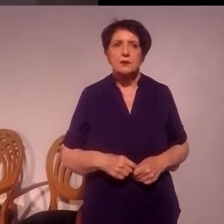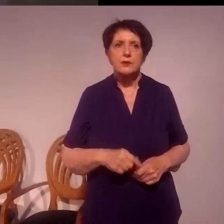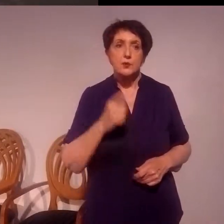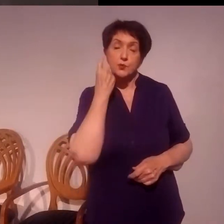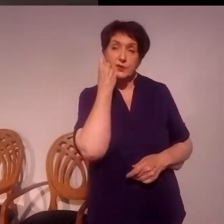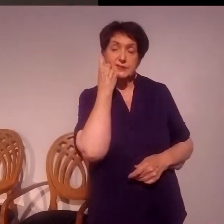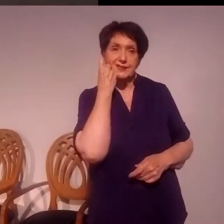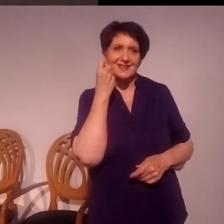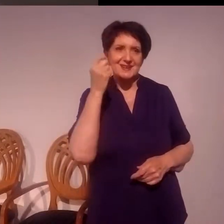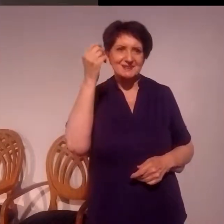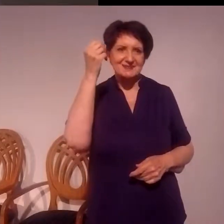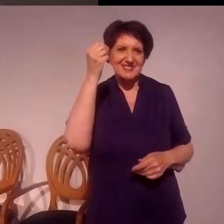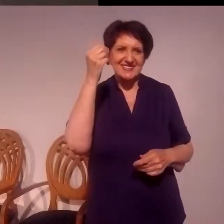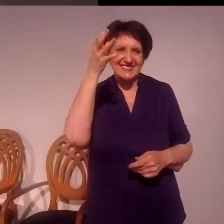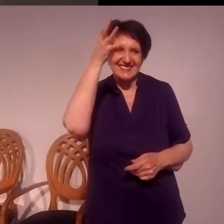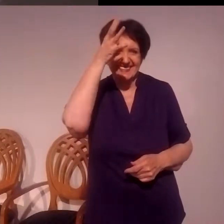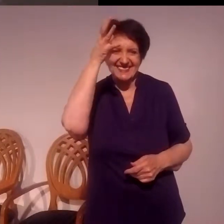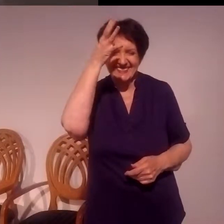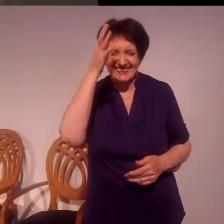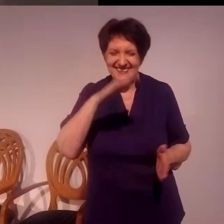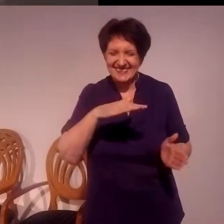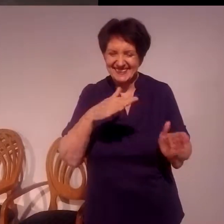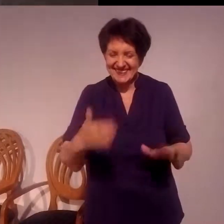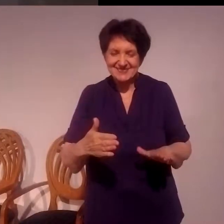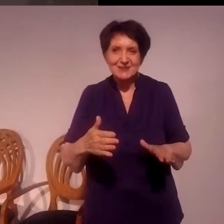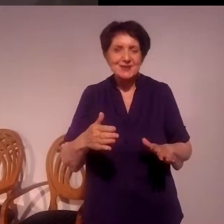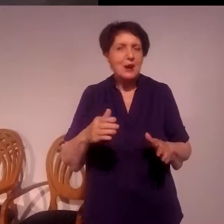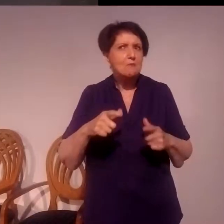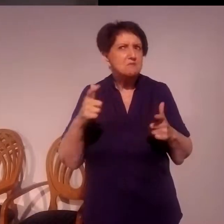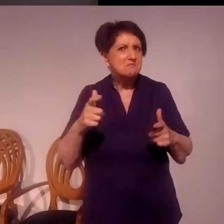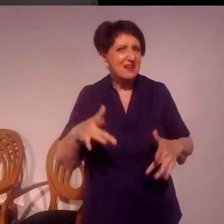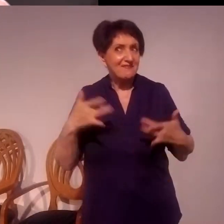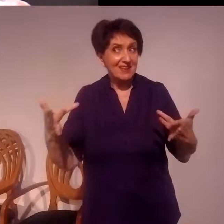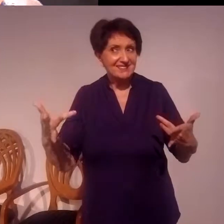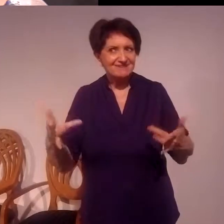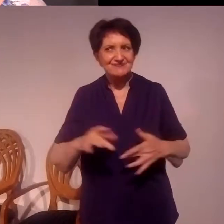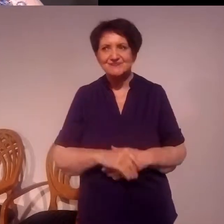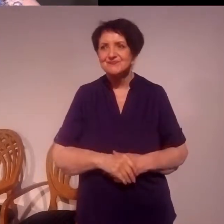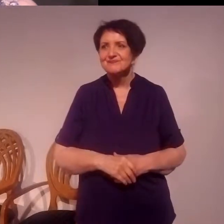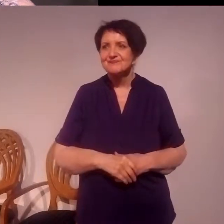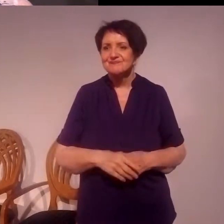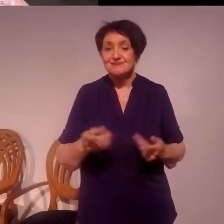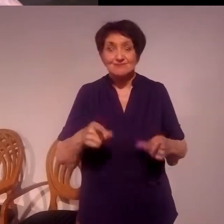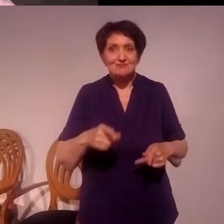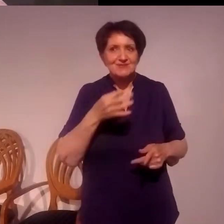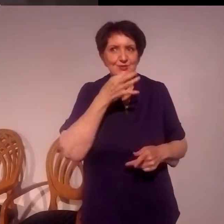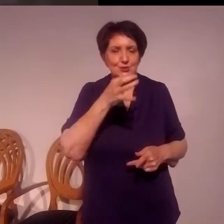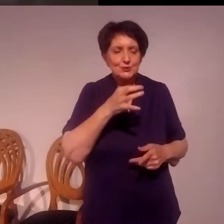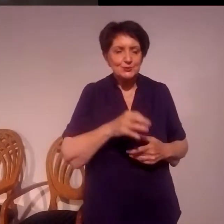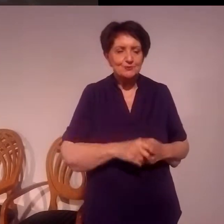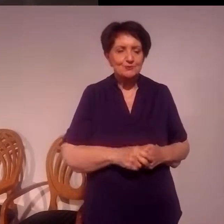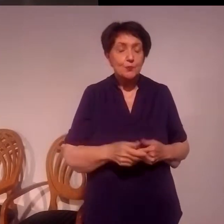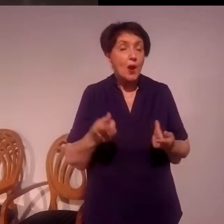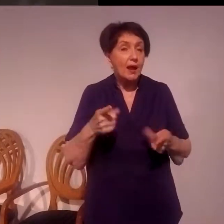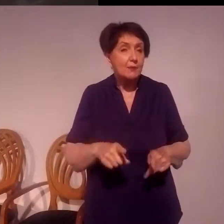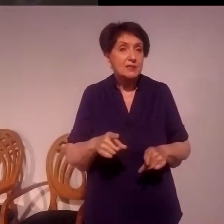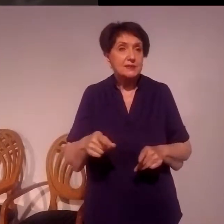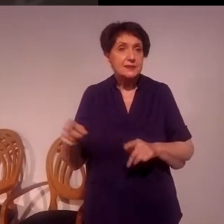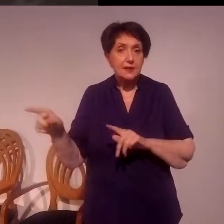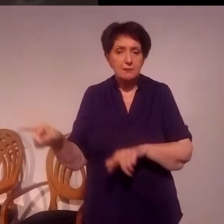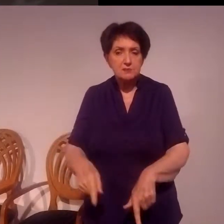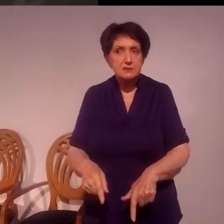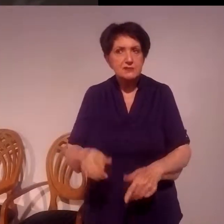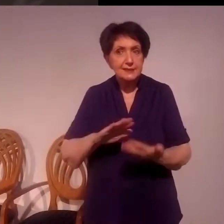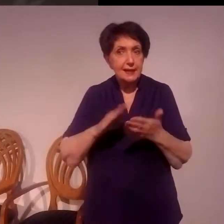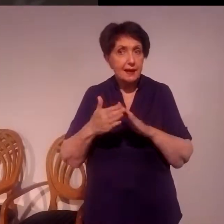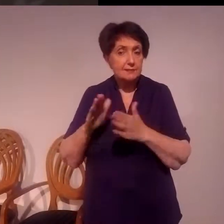Recently, my dad came into town for a big event. And so when he comes into town, I ask him to sharpen all my